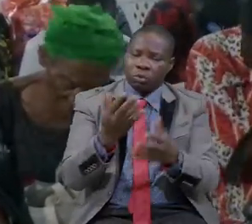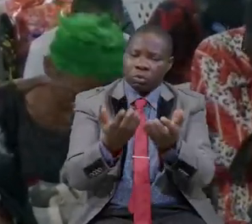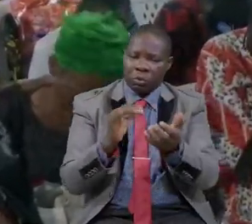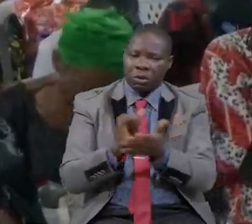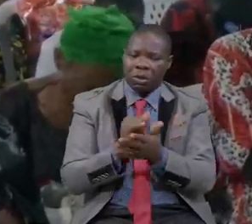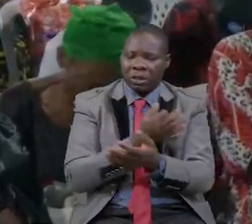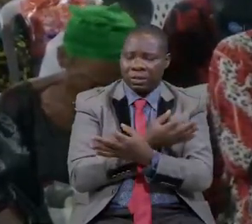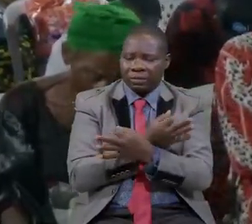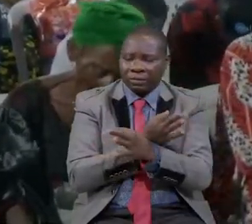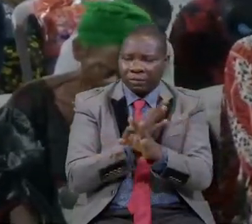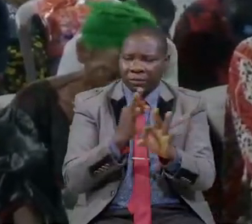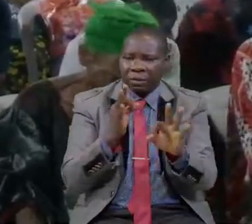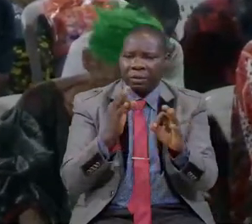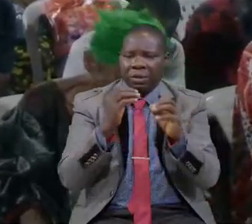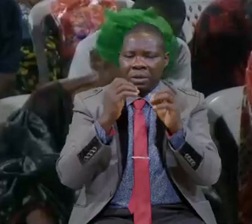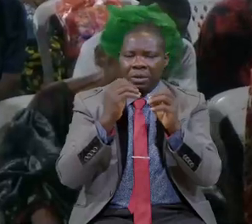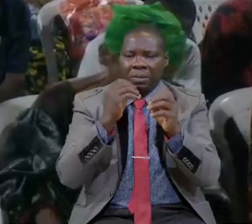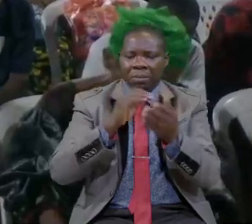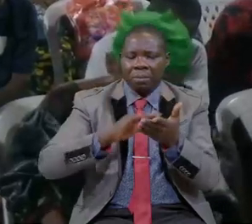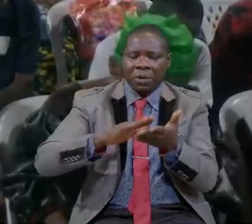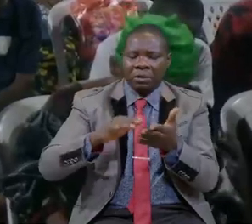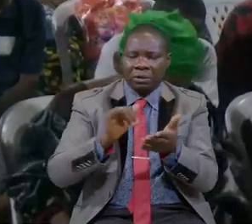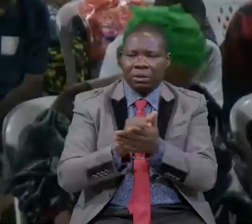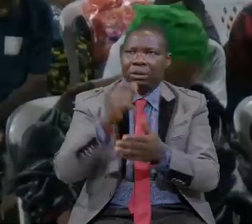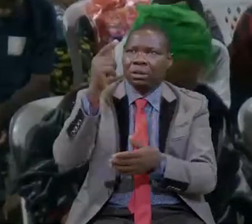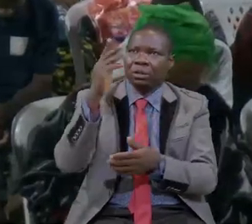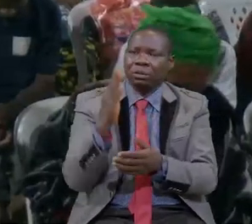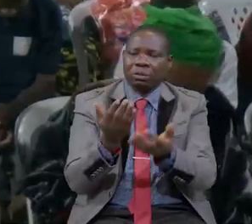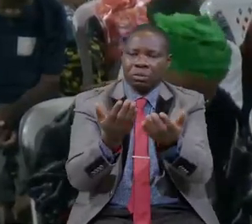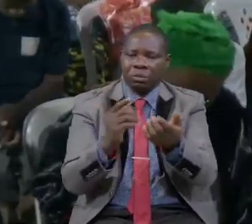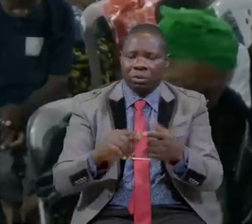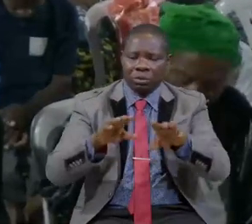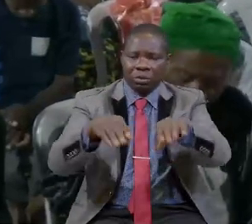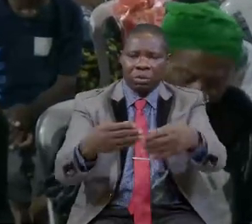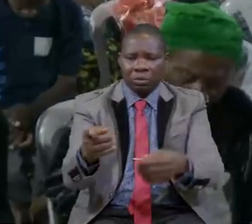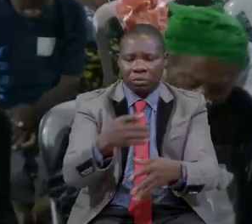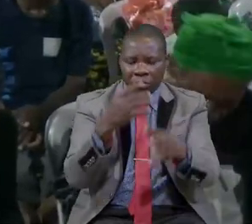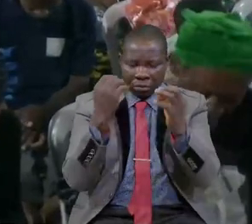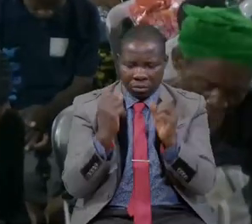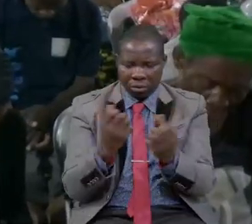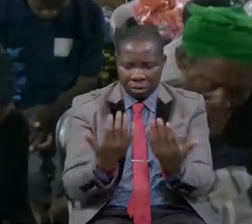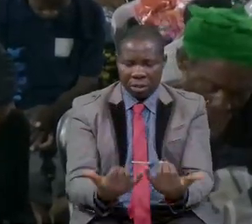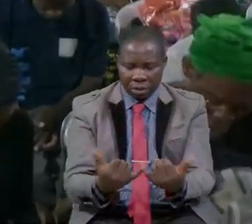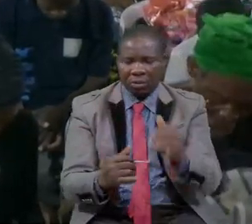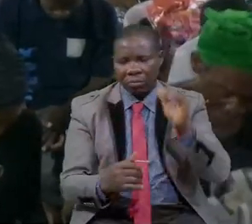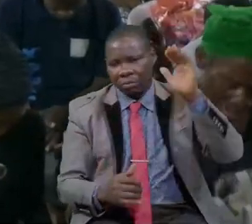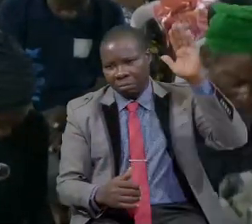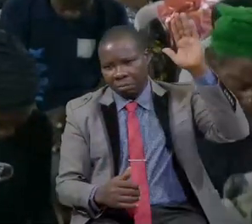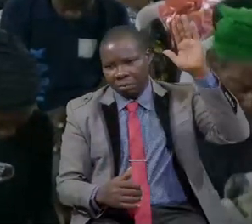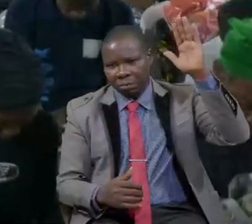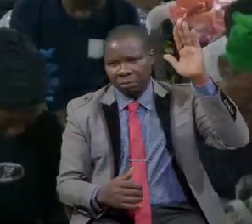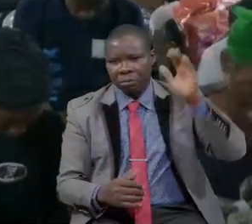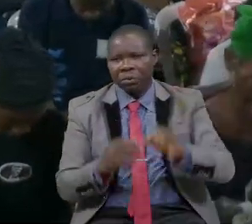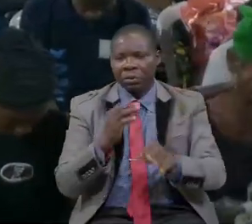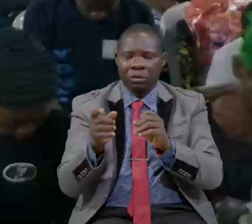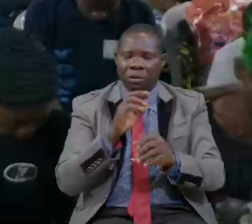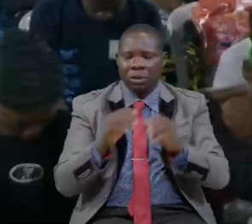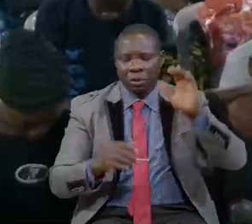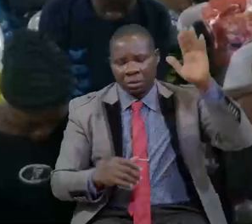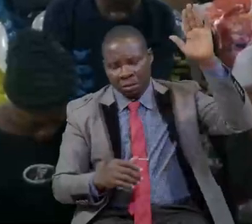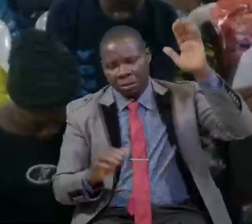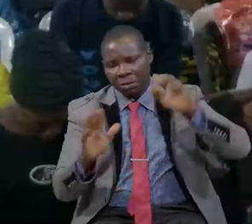pardon that God wants to give you now. Raise up your hand. If you're raising up your hand, God